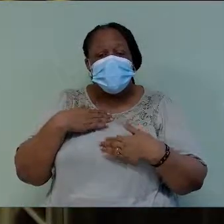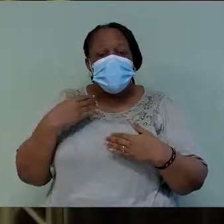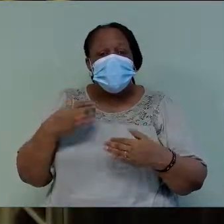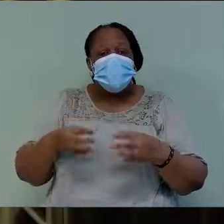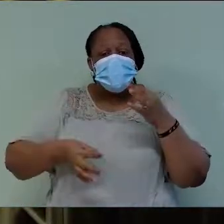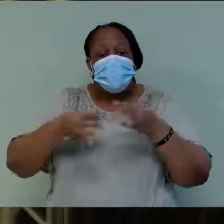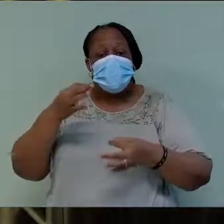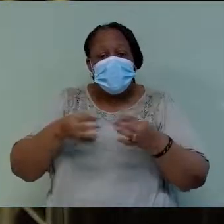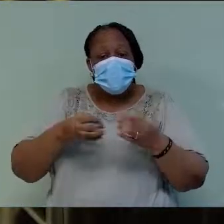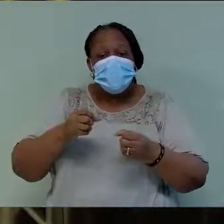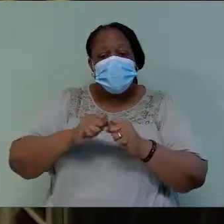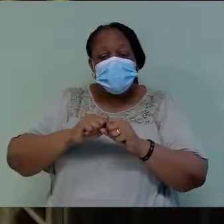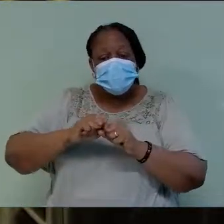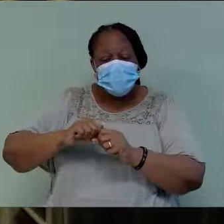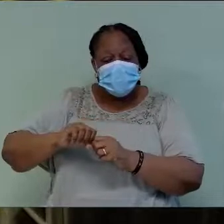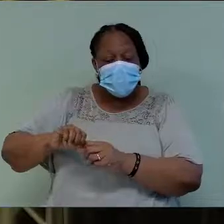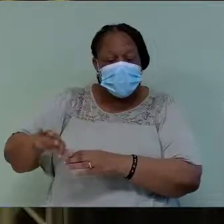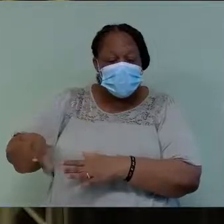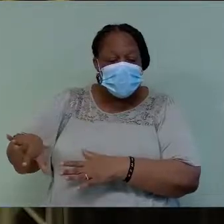the